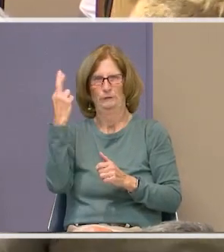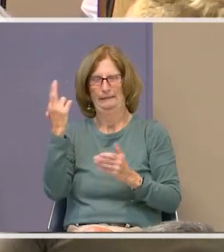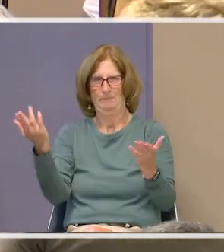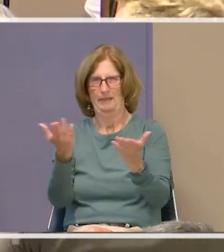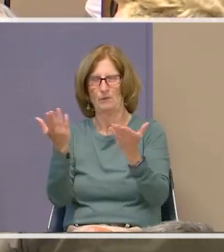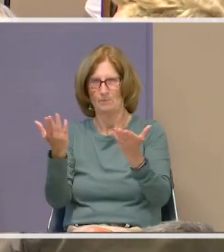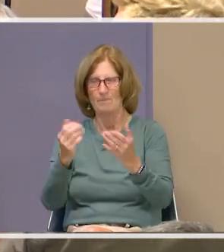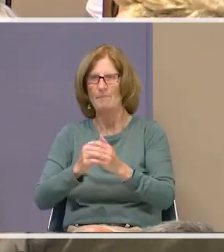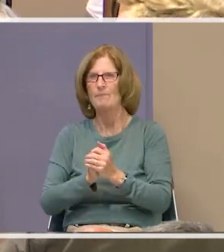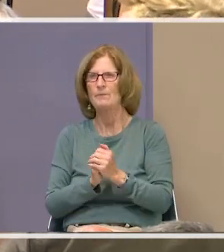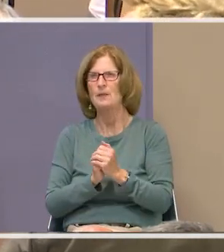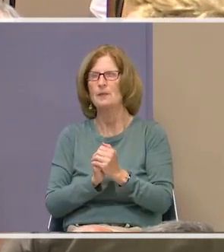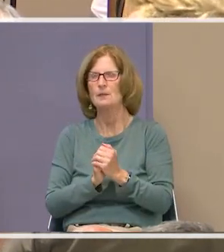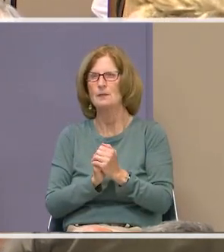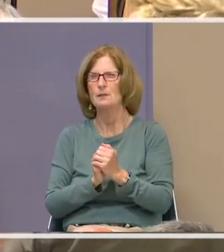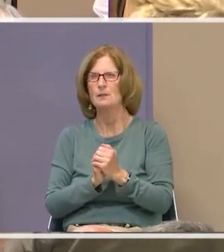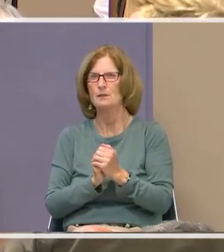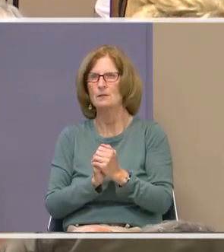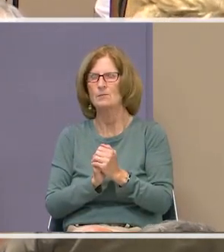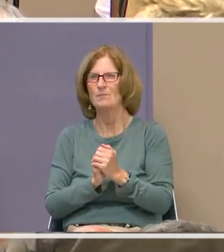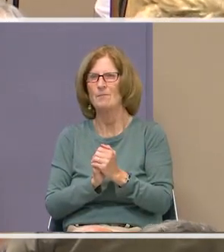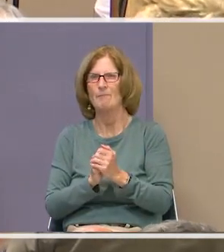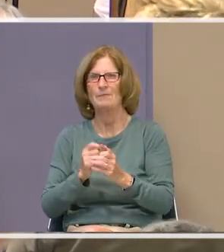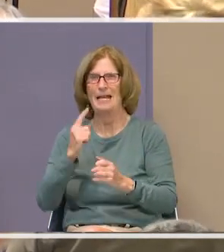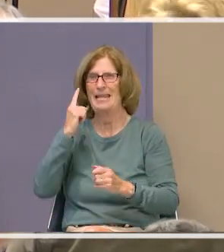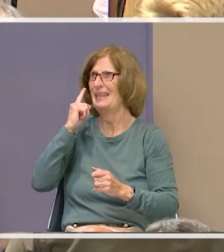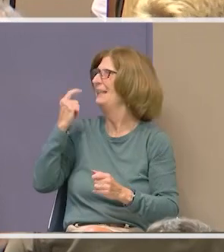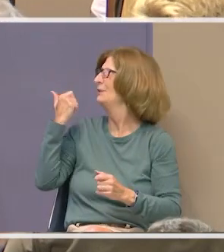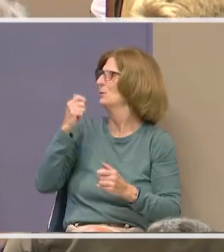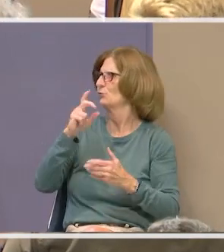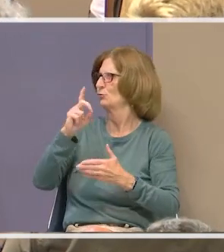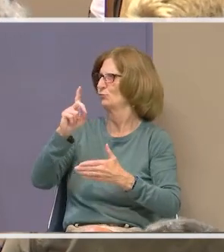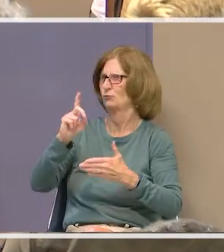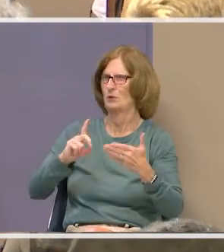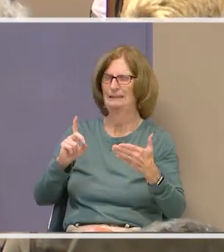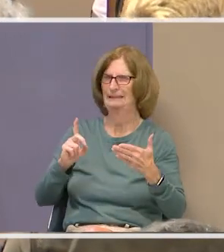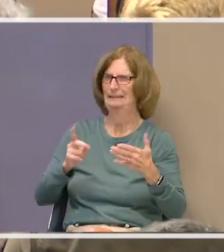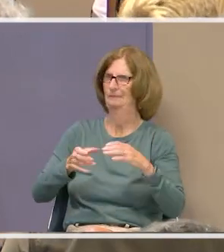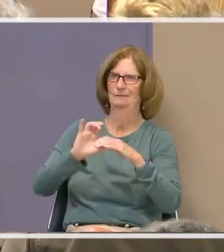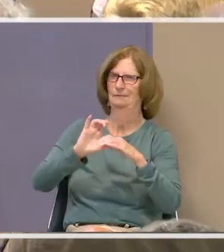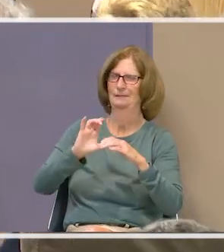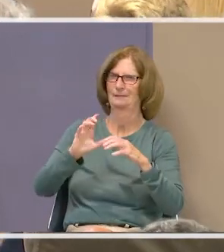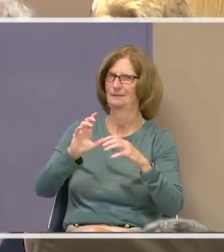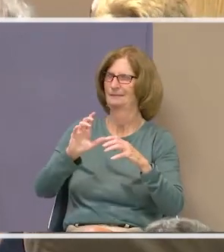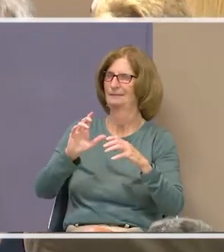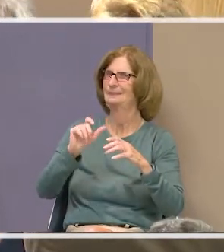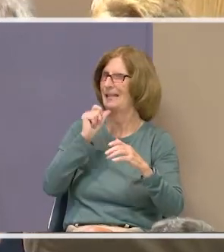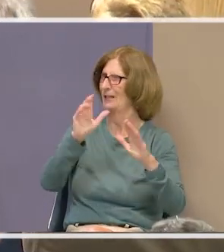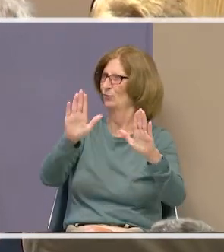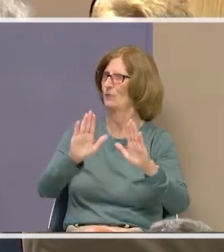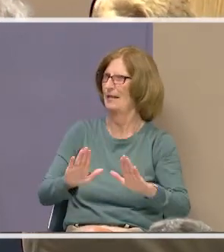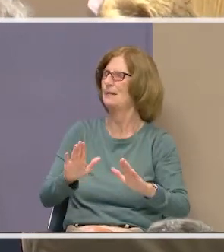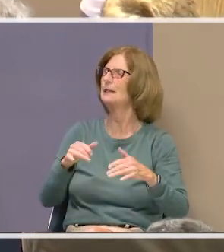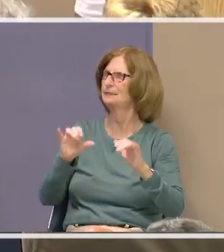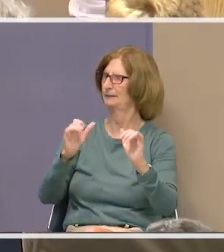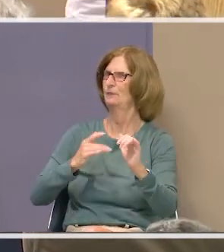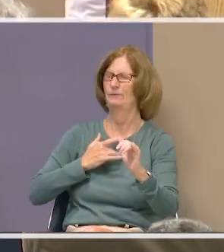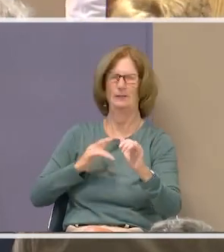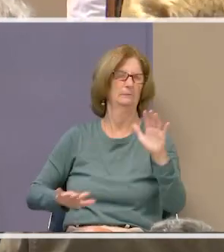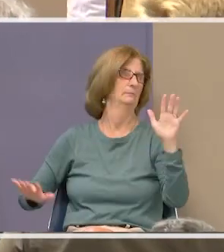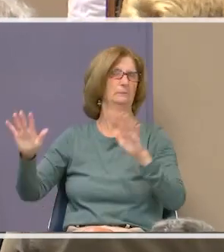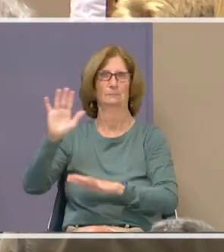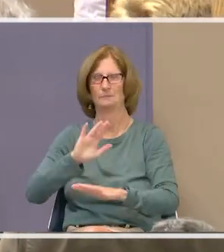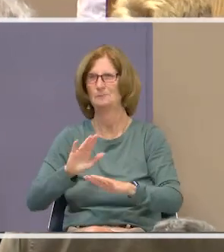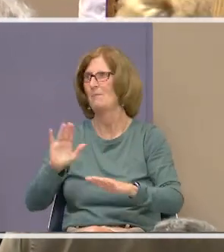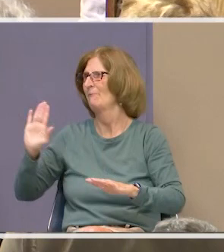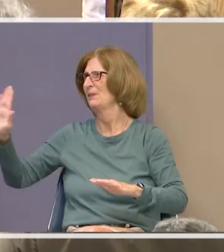like to say I really think you could have done a better job with the drawing. Like, I feel like I still don't fully understand everything that's changing, and I think a lot of people have